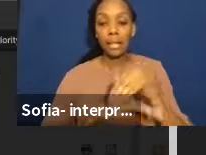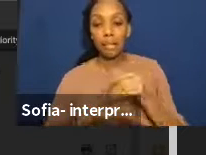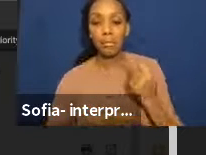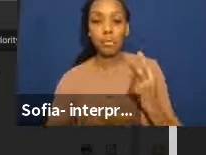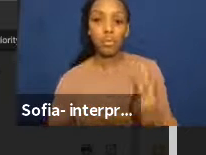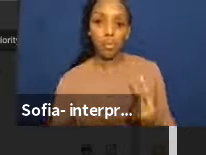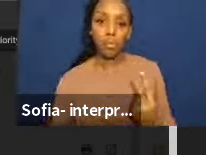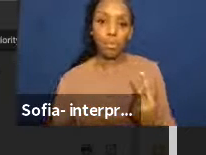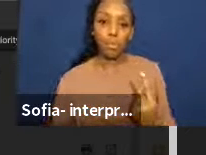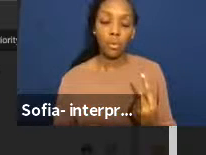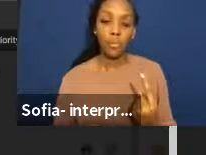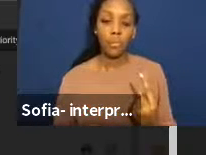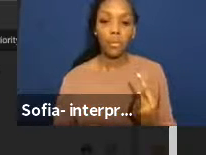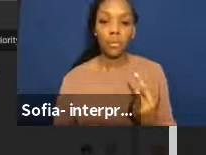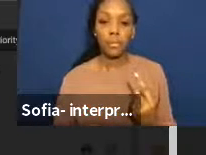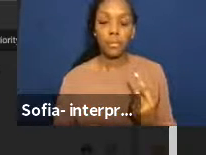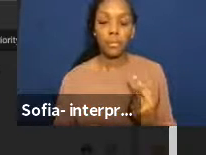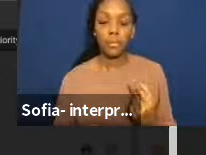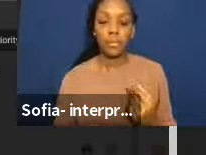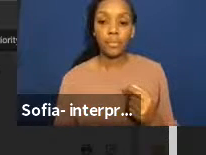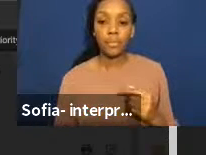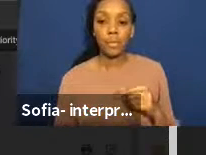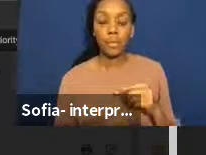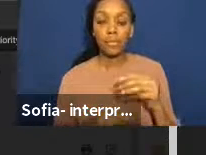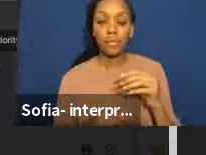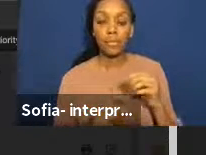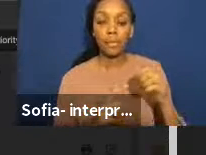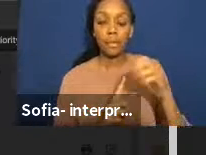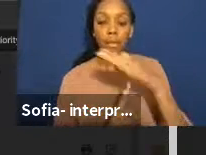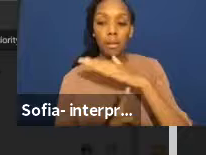1. Geography and environmental